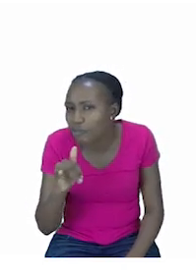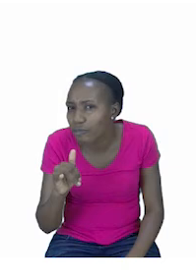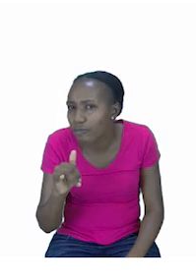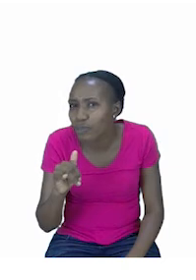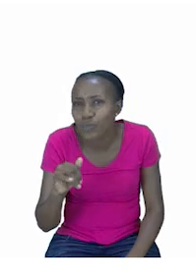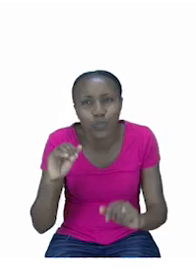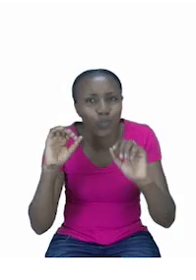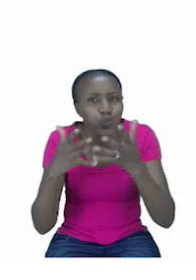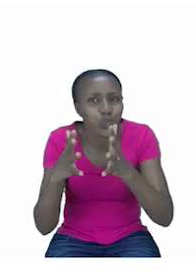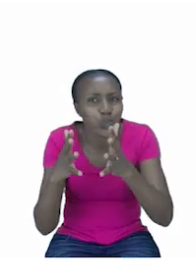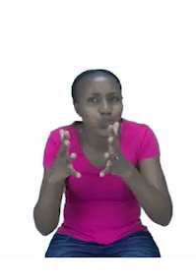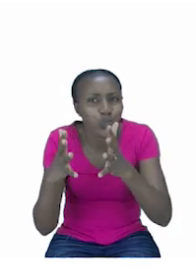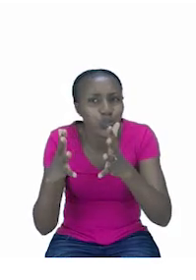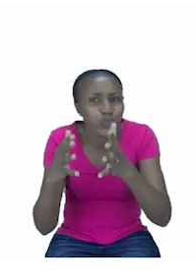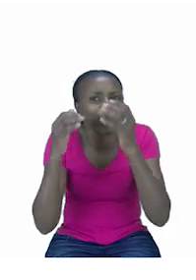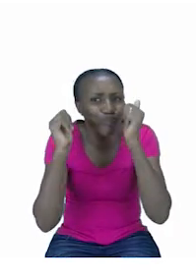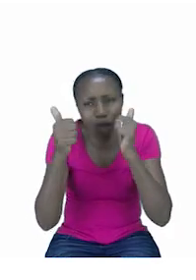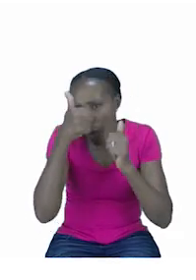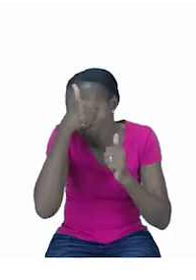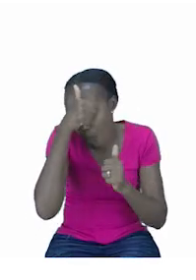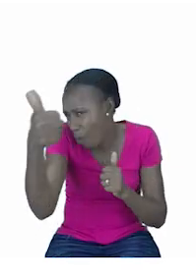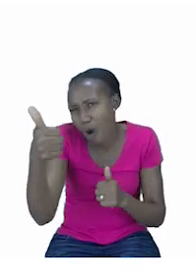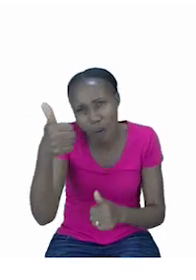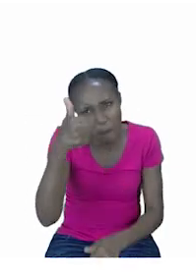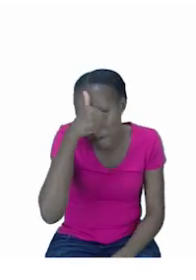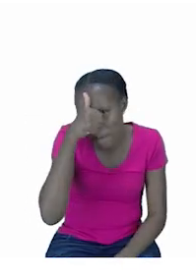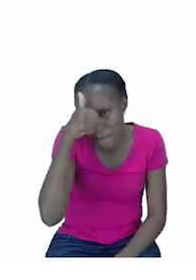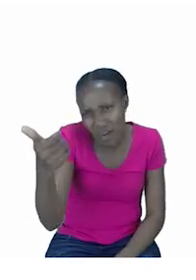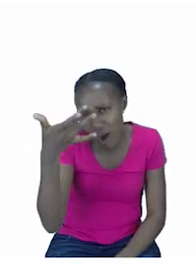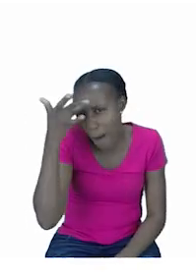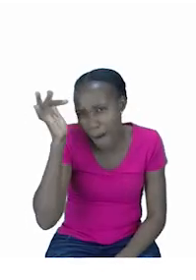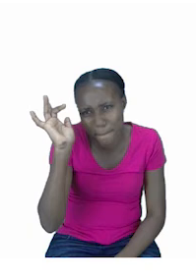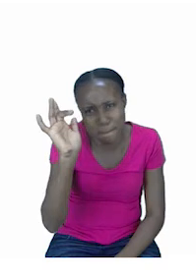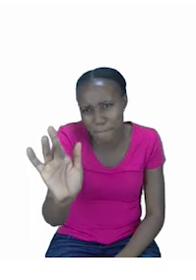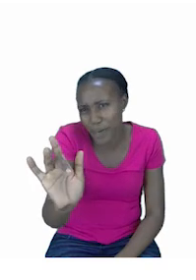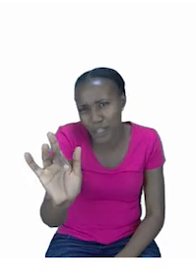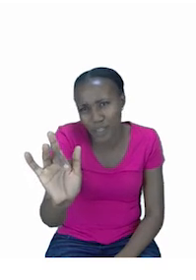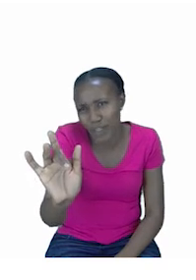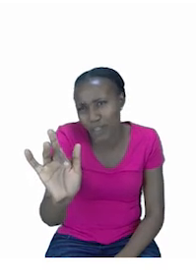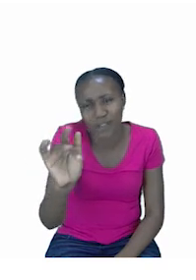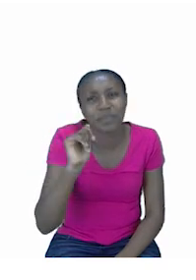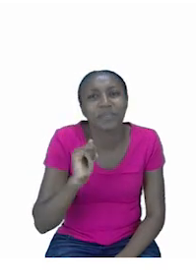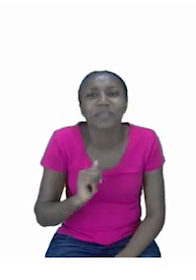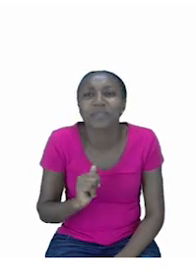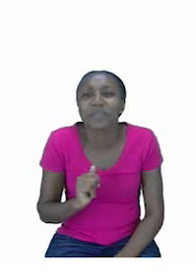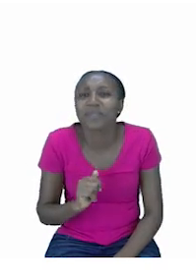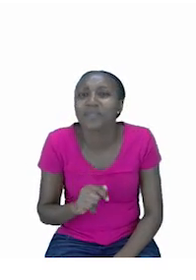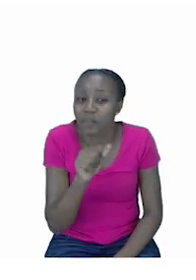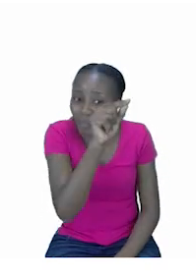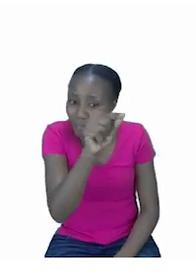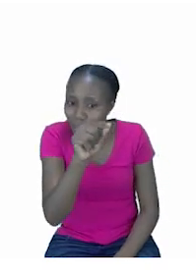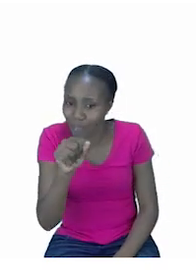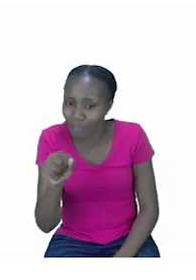Wonderful, grade ones. You are smart. So I'd like you to please either draw a picture to the boy